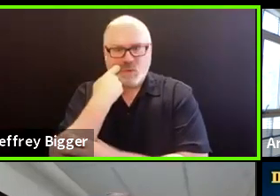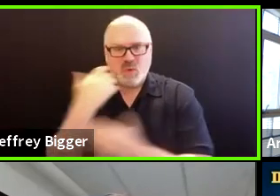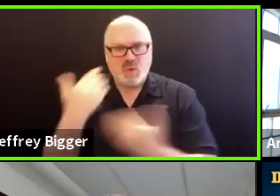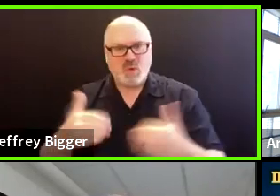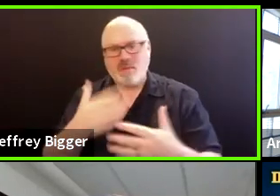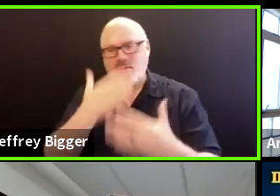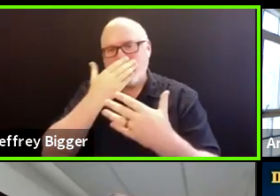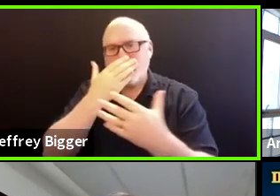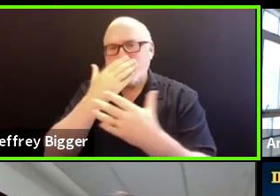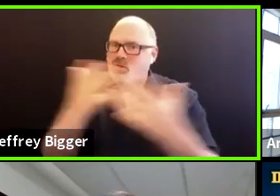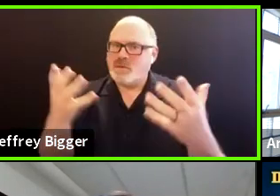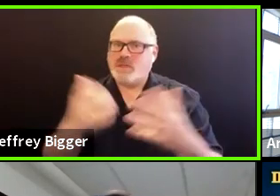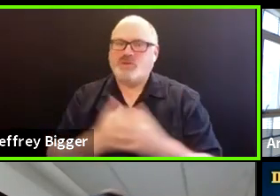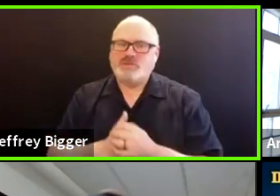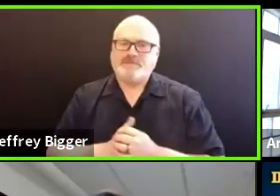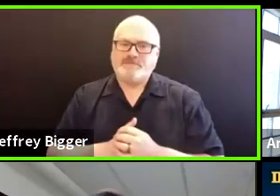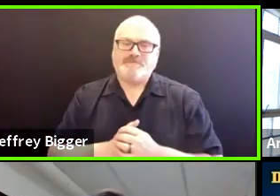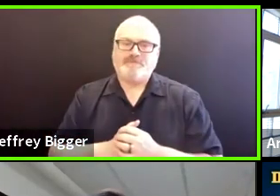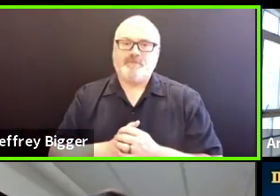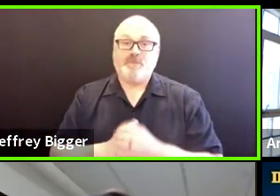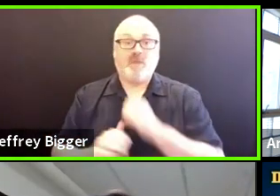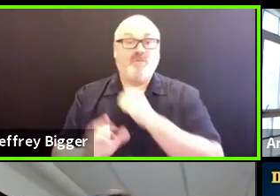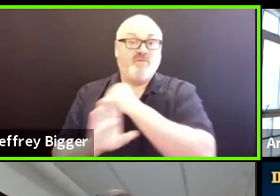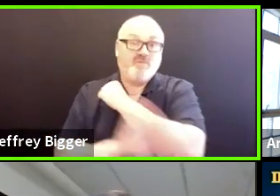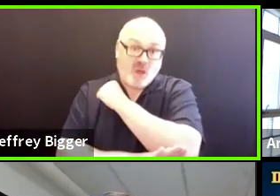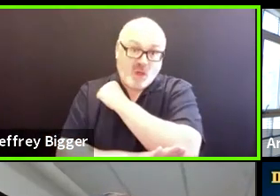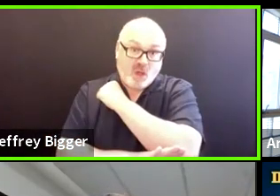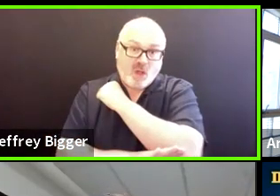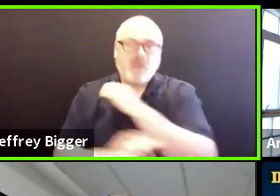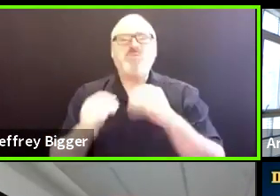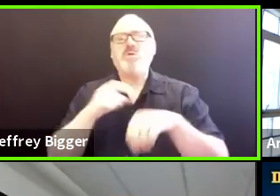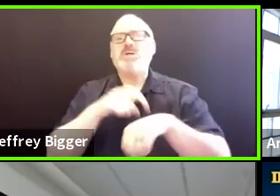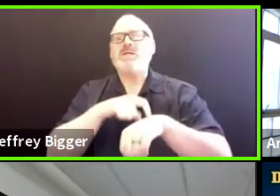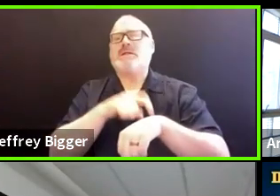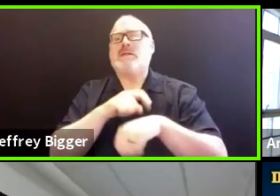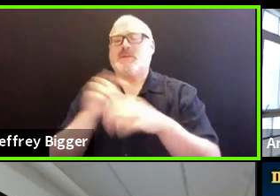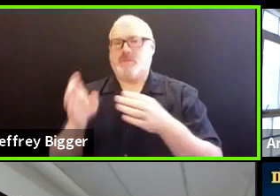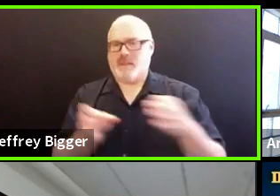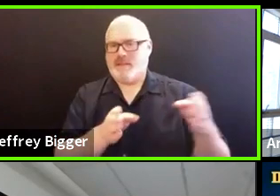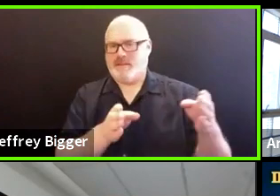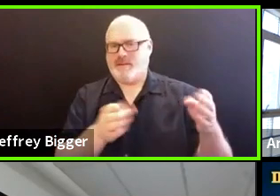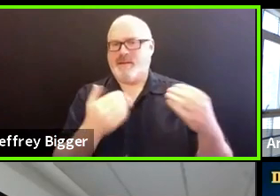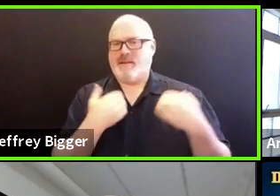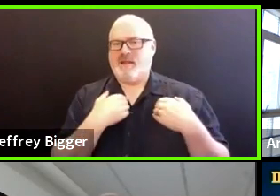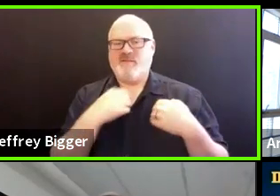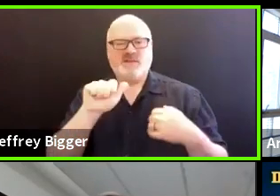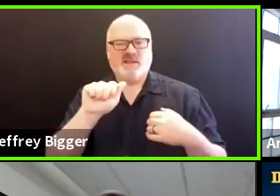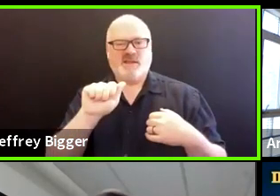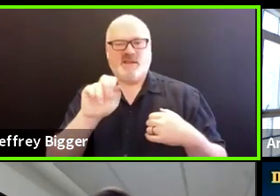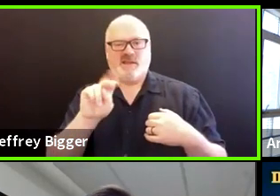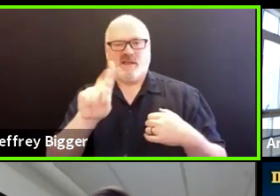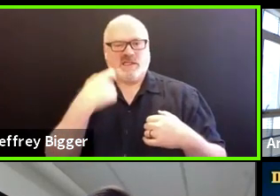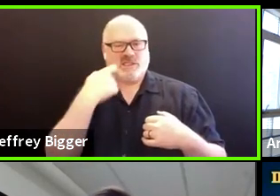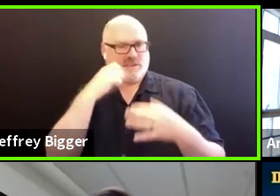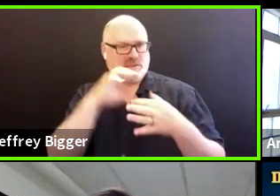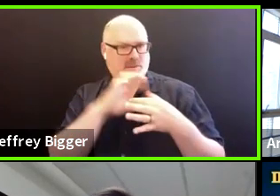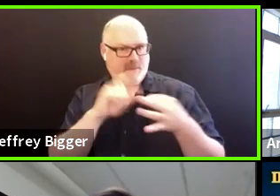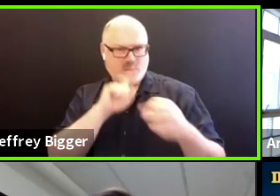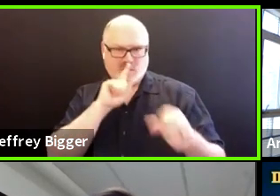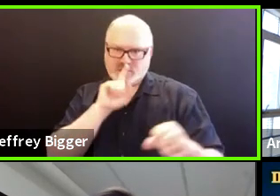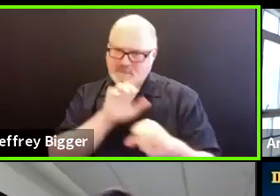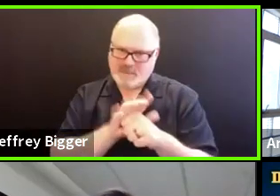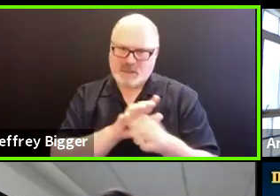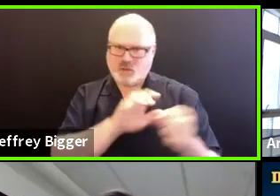them. For the fall, we have a little bit more time to plan. And as Andy said, we are committed to a